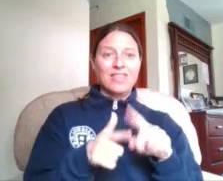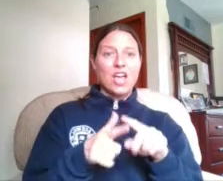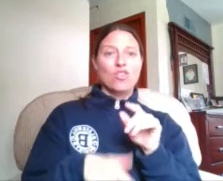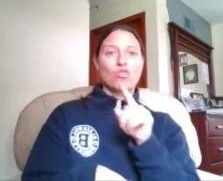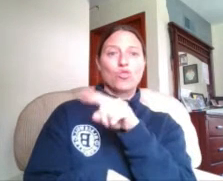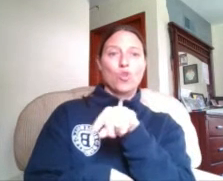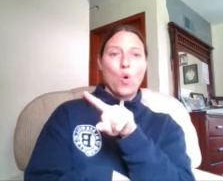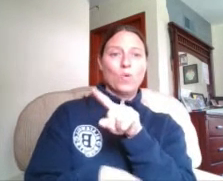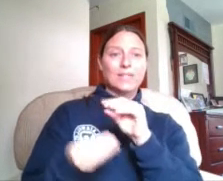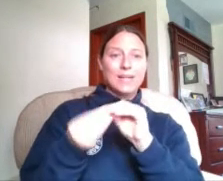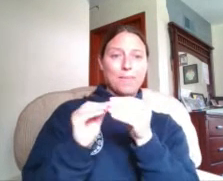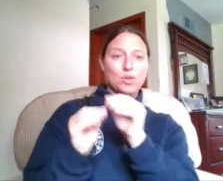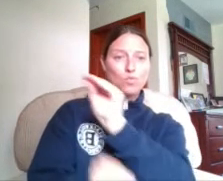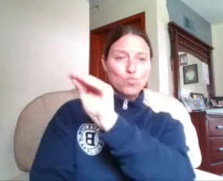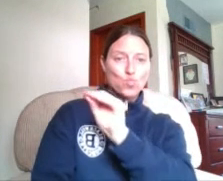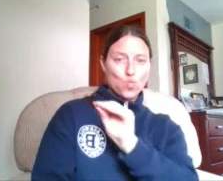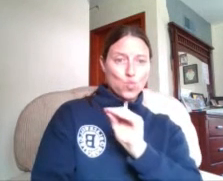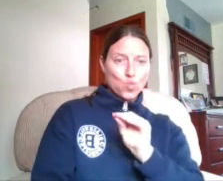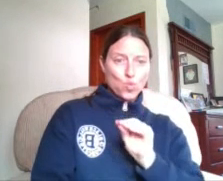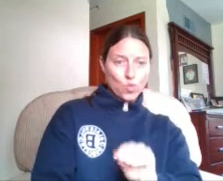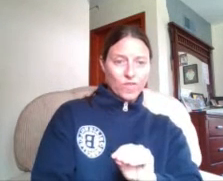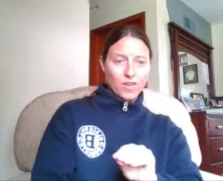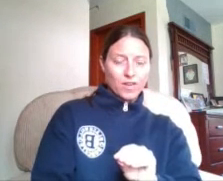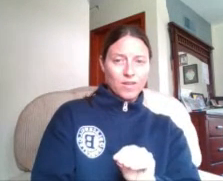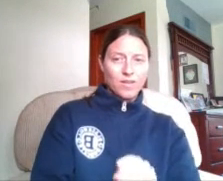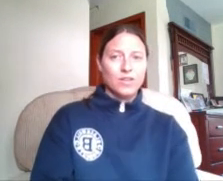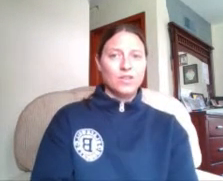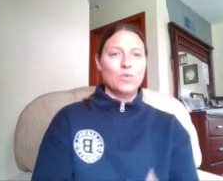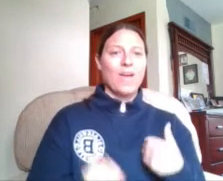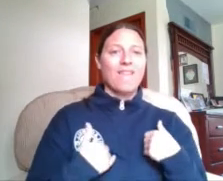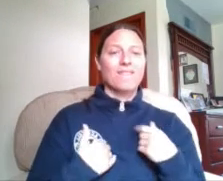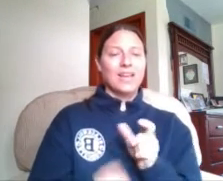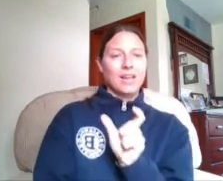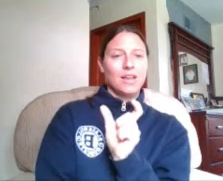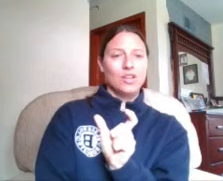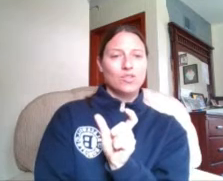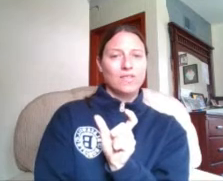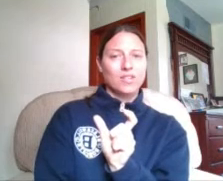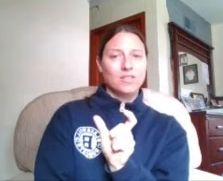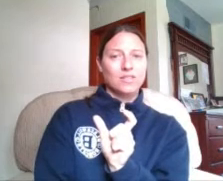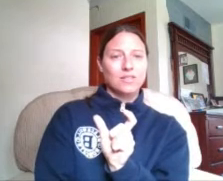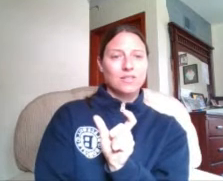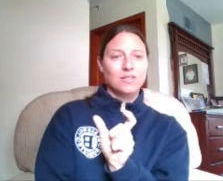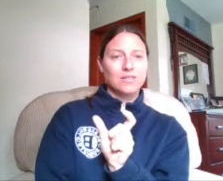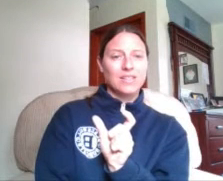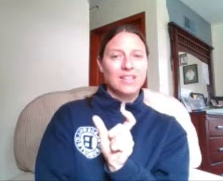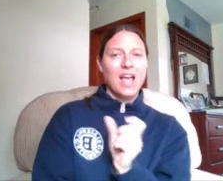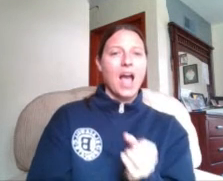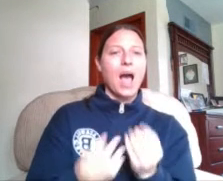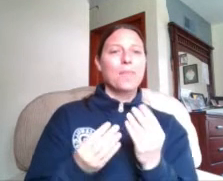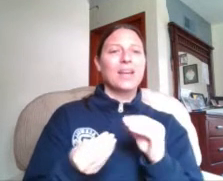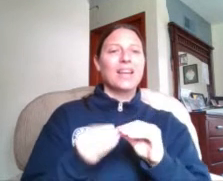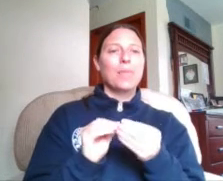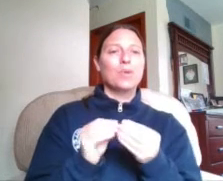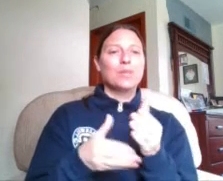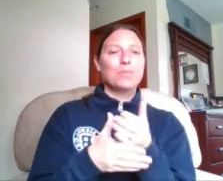So determine the equal intervals for the data. And then step 2, count the numbers of data